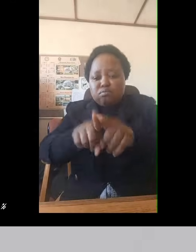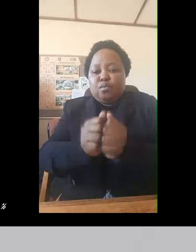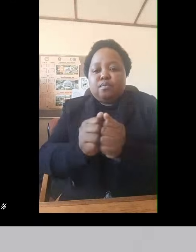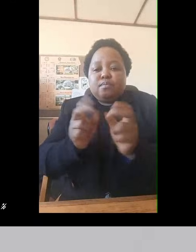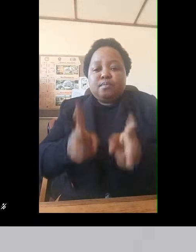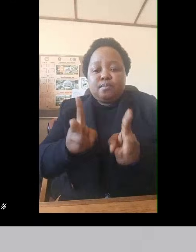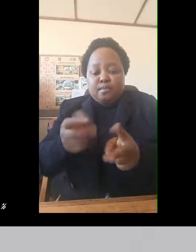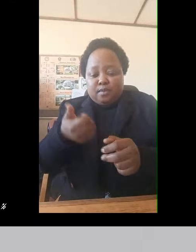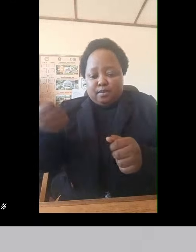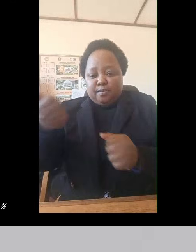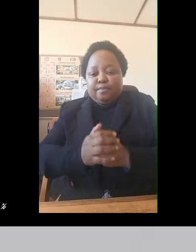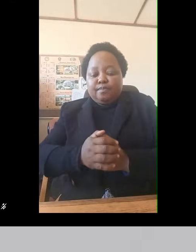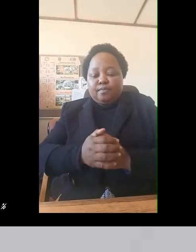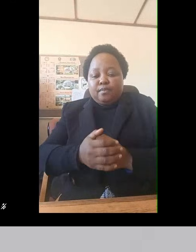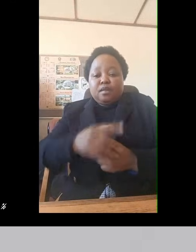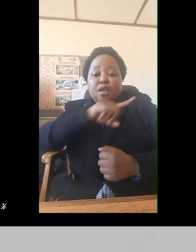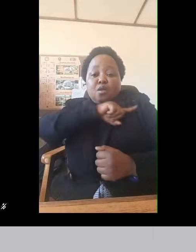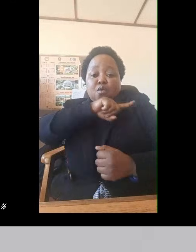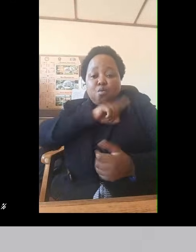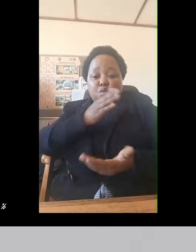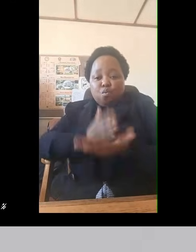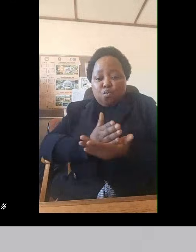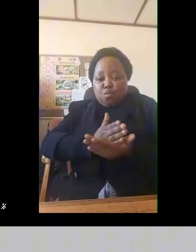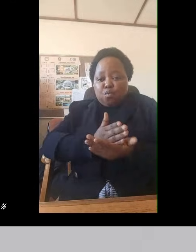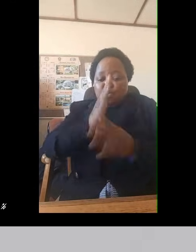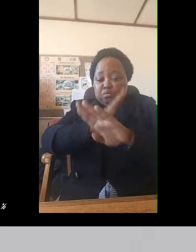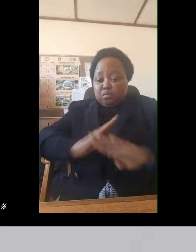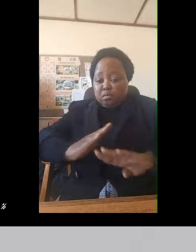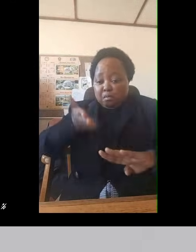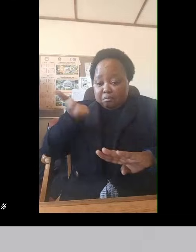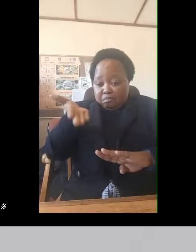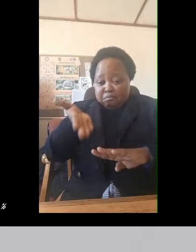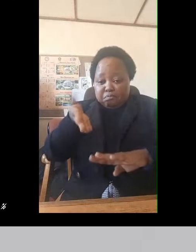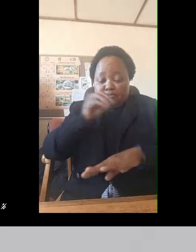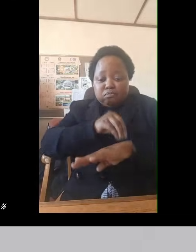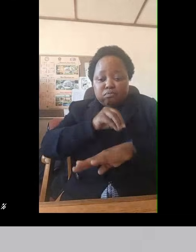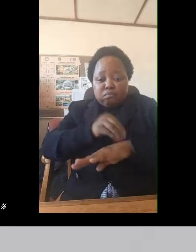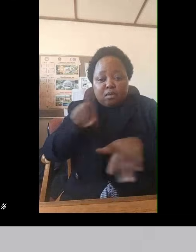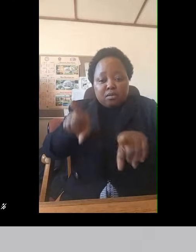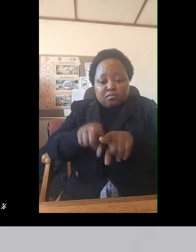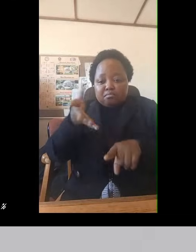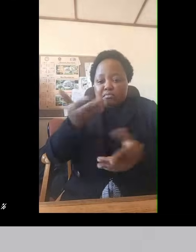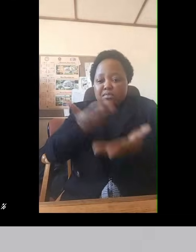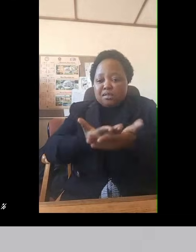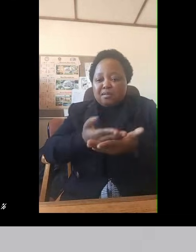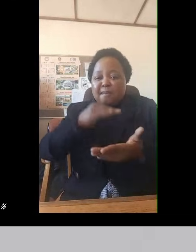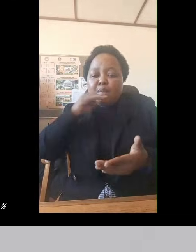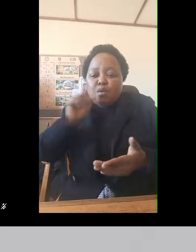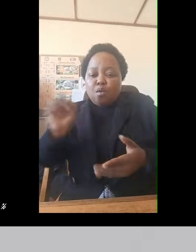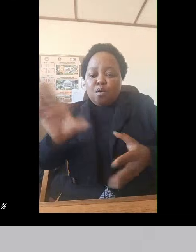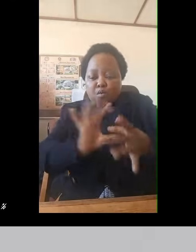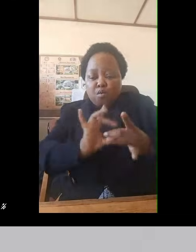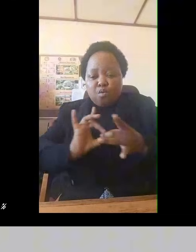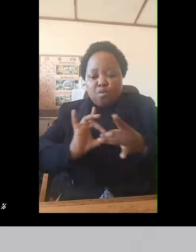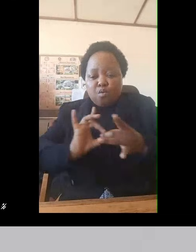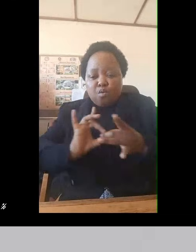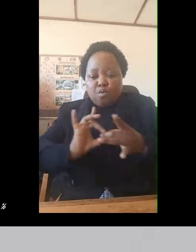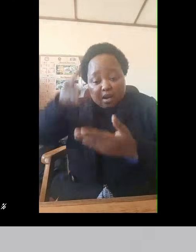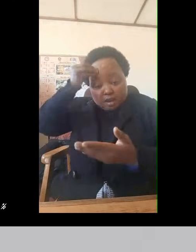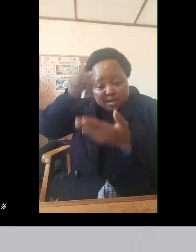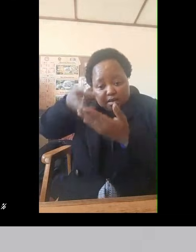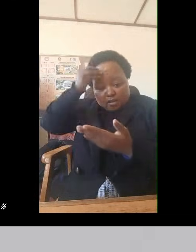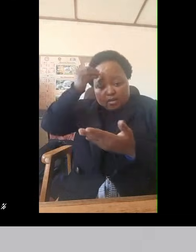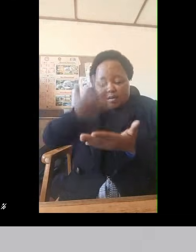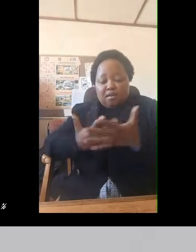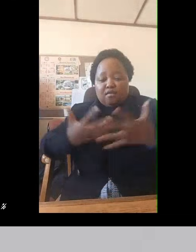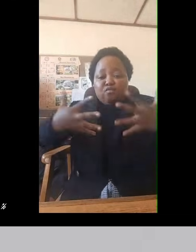is the reason why platforms like this, meant for coordination, learning, and joint actions,